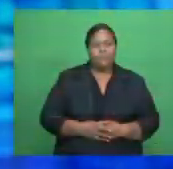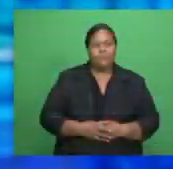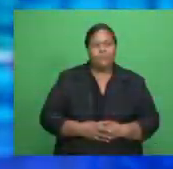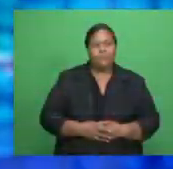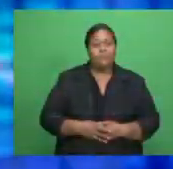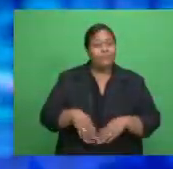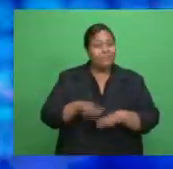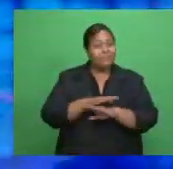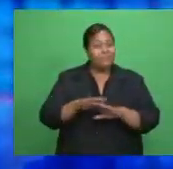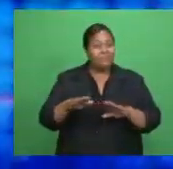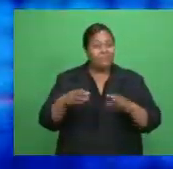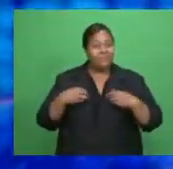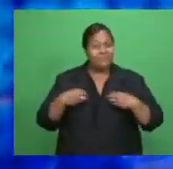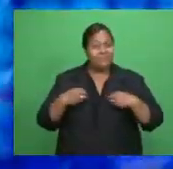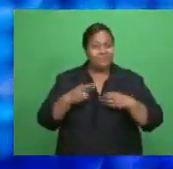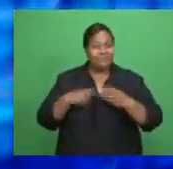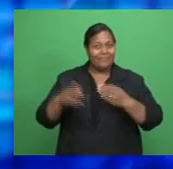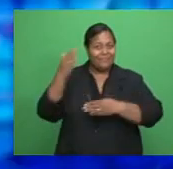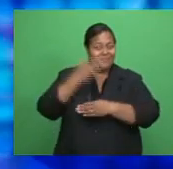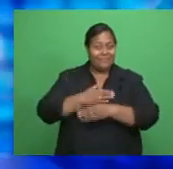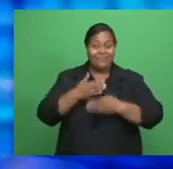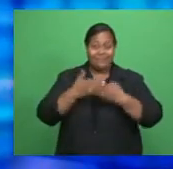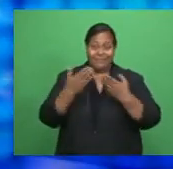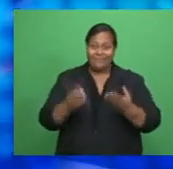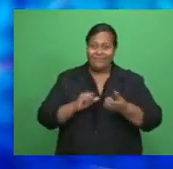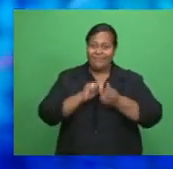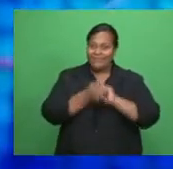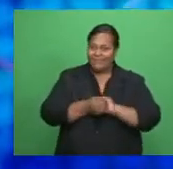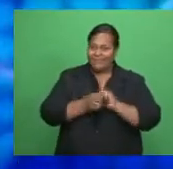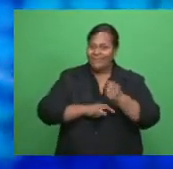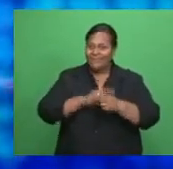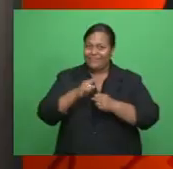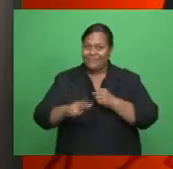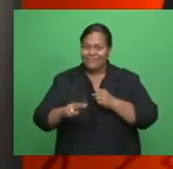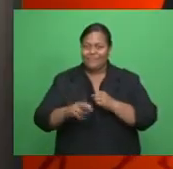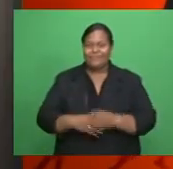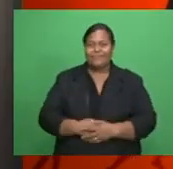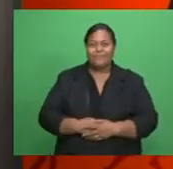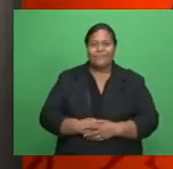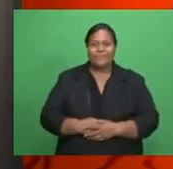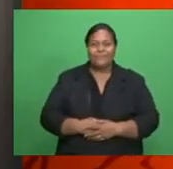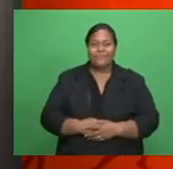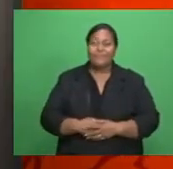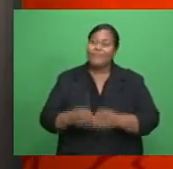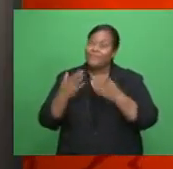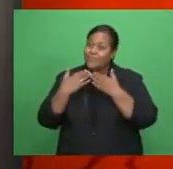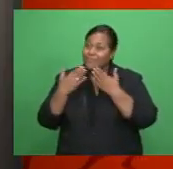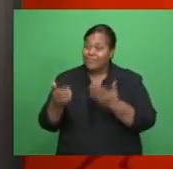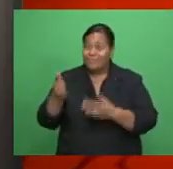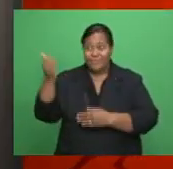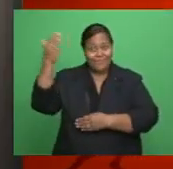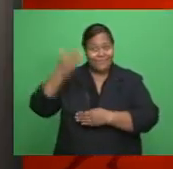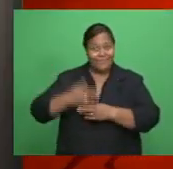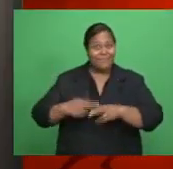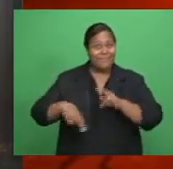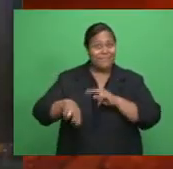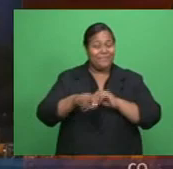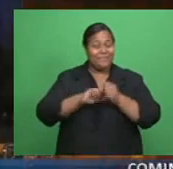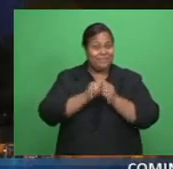That's it from Business Tonight. We now join Jamie with the latest in sports. Naka Whitney, and good evening in Sports